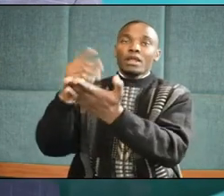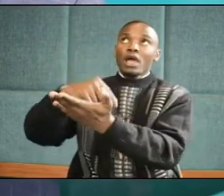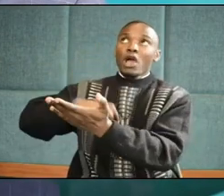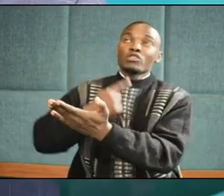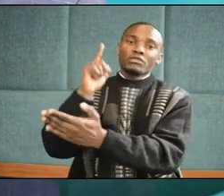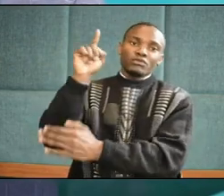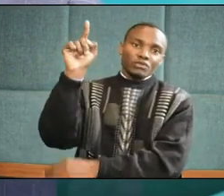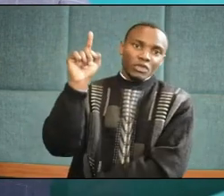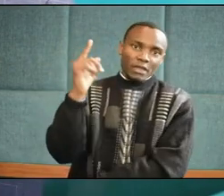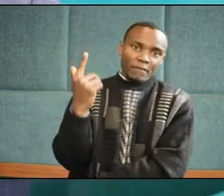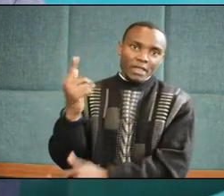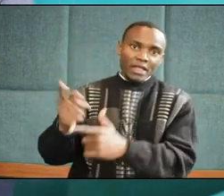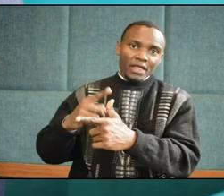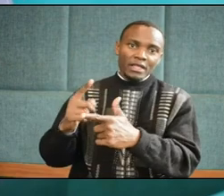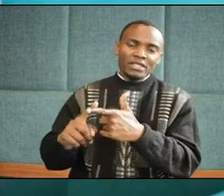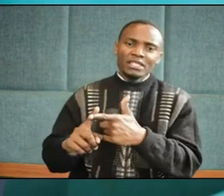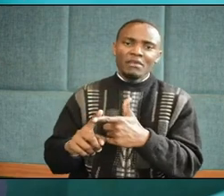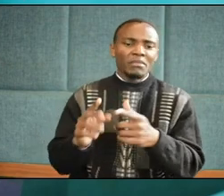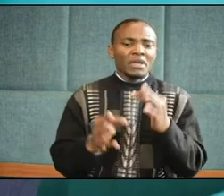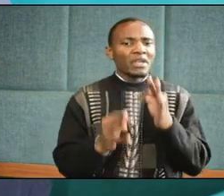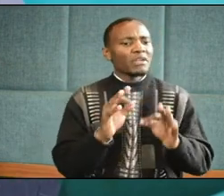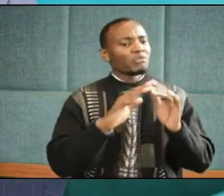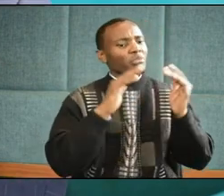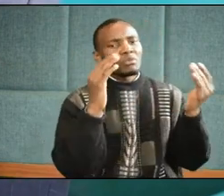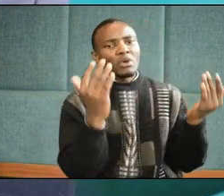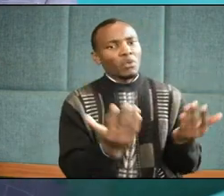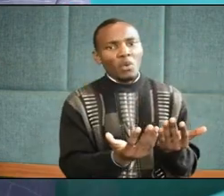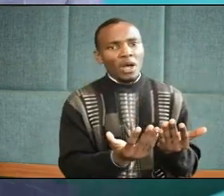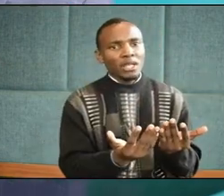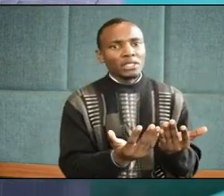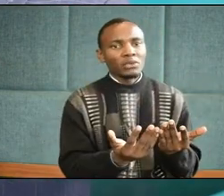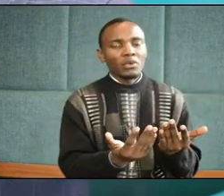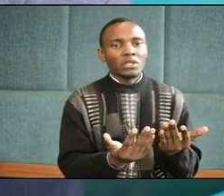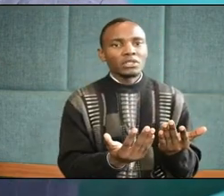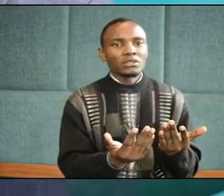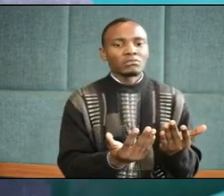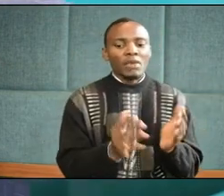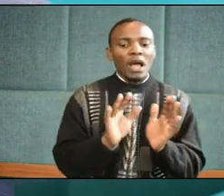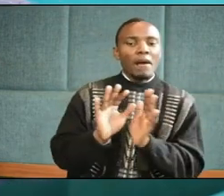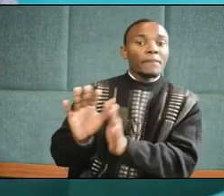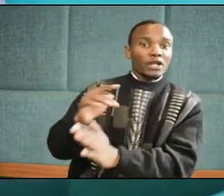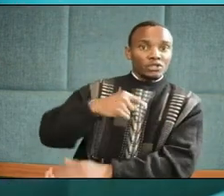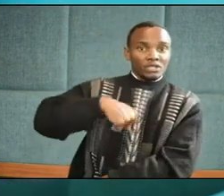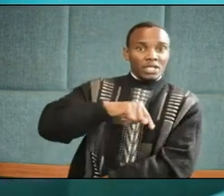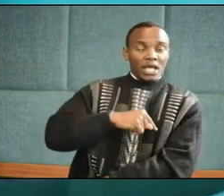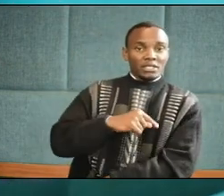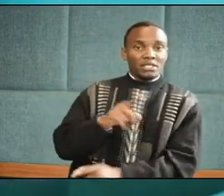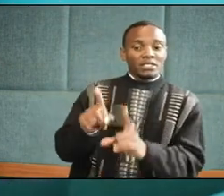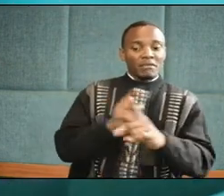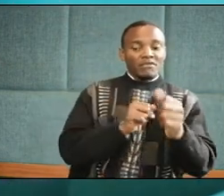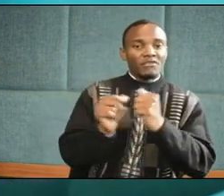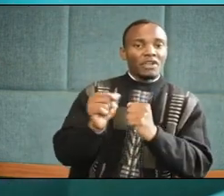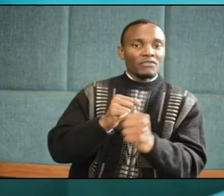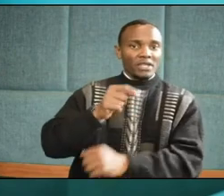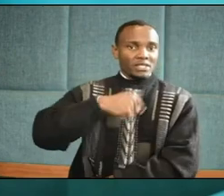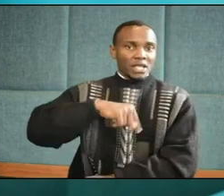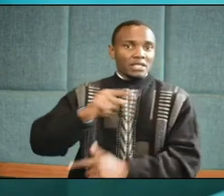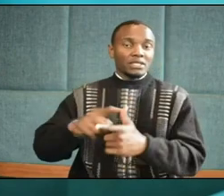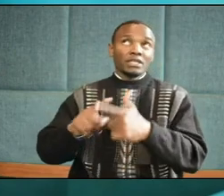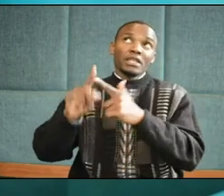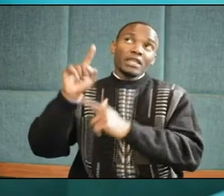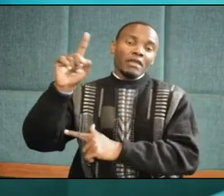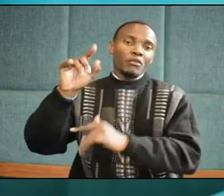Him, even if the world turns against us, He will be there for